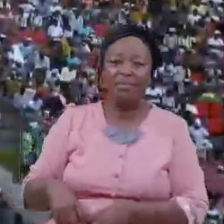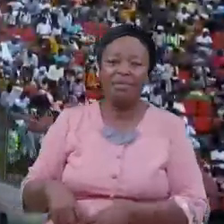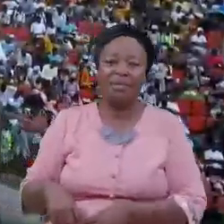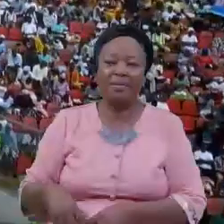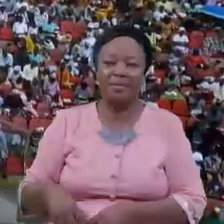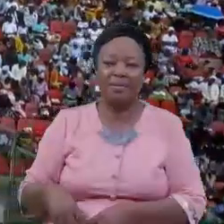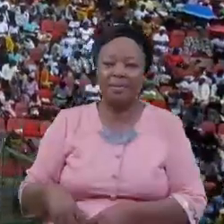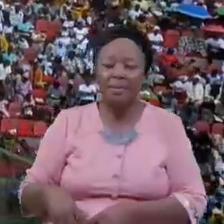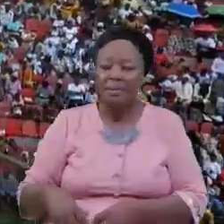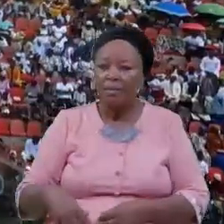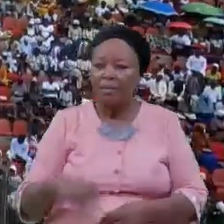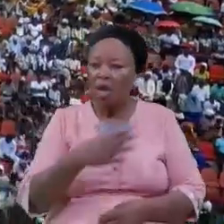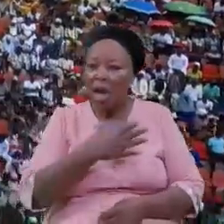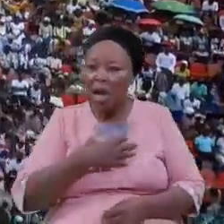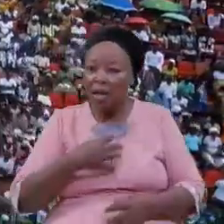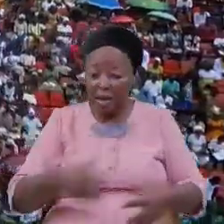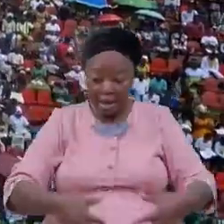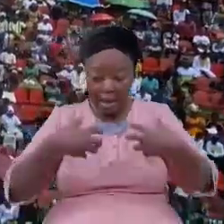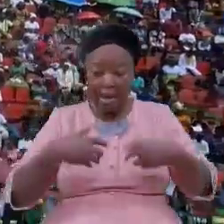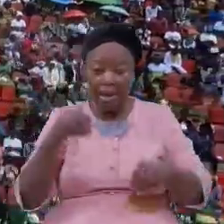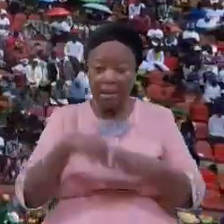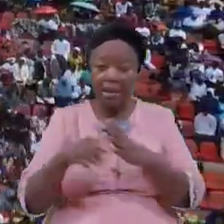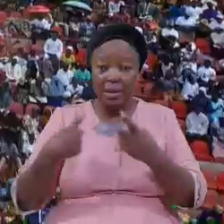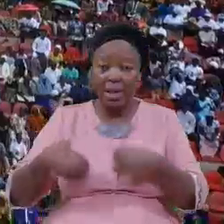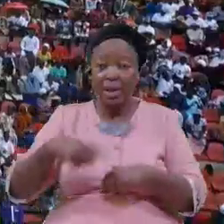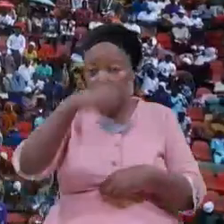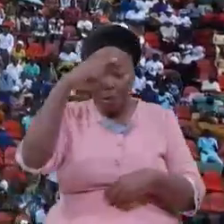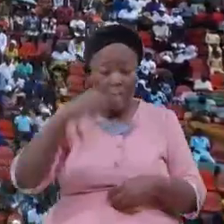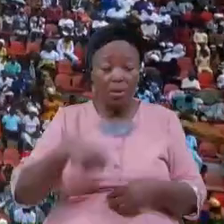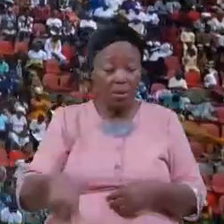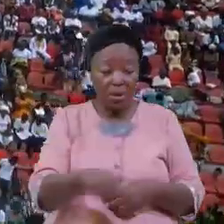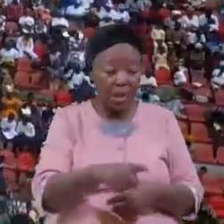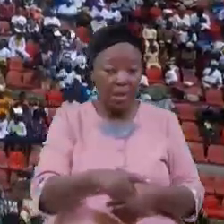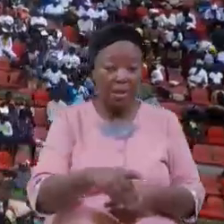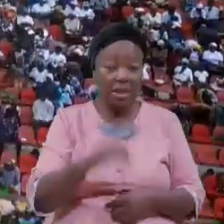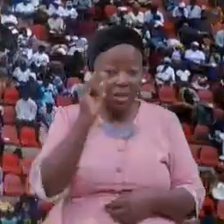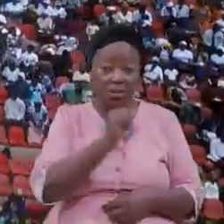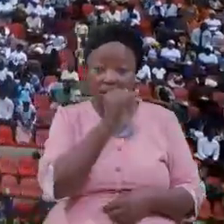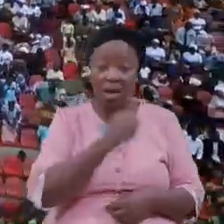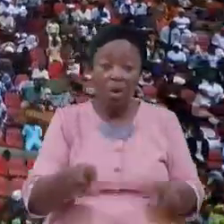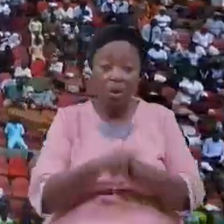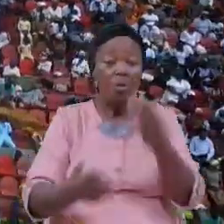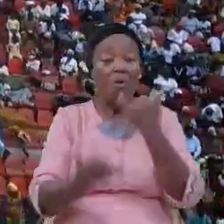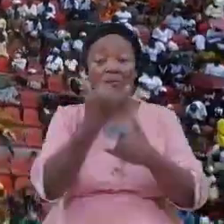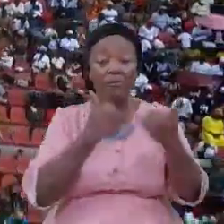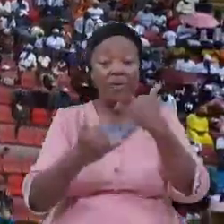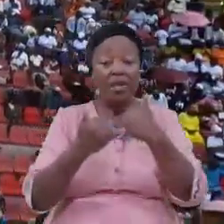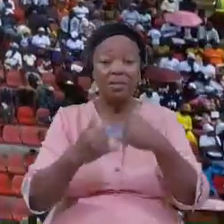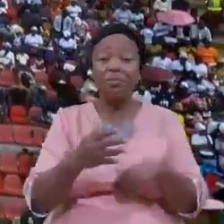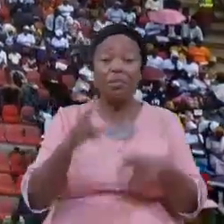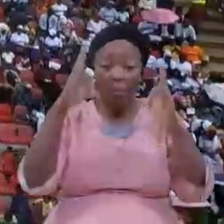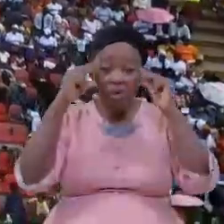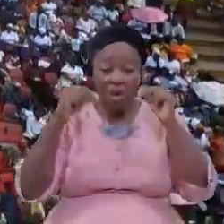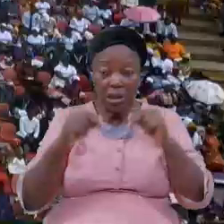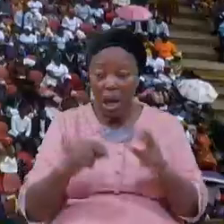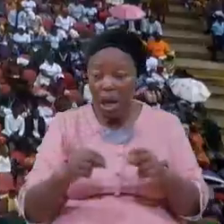And anger in his heart, because they also offend Moses too. You want to wipe them out, my enemies, my